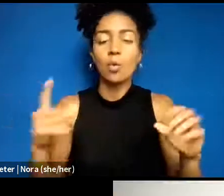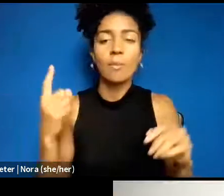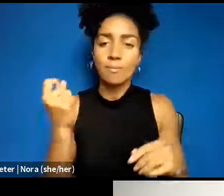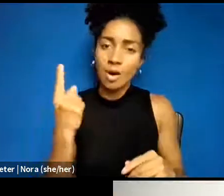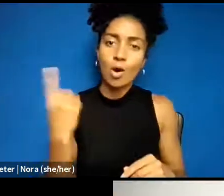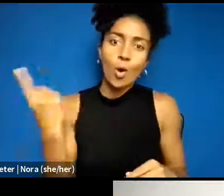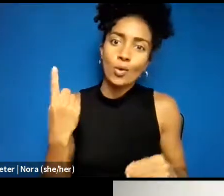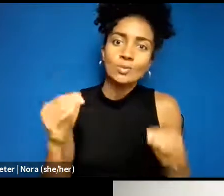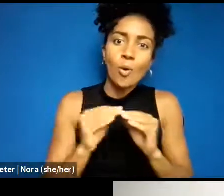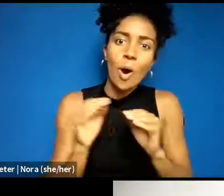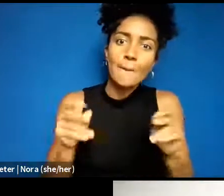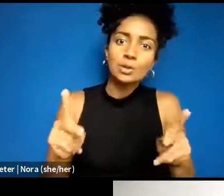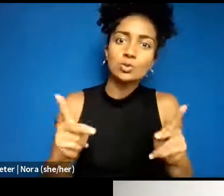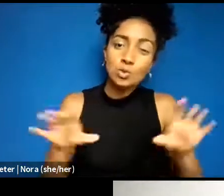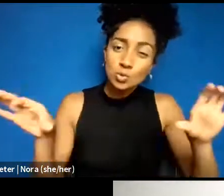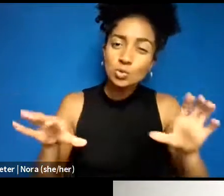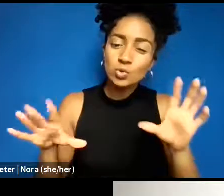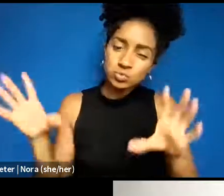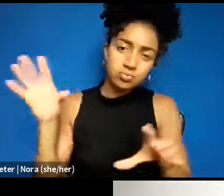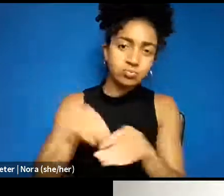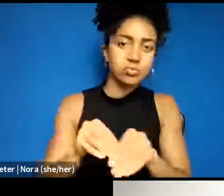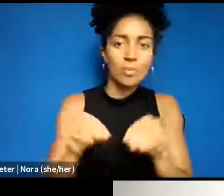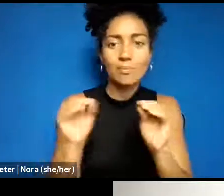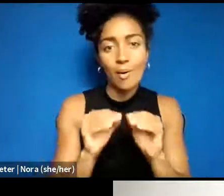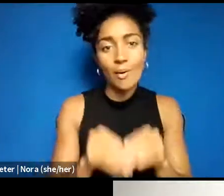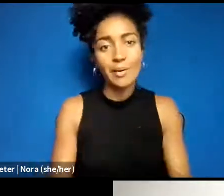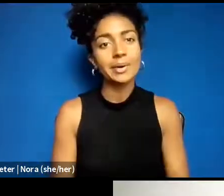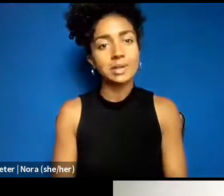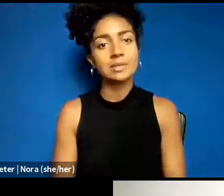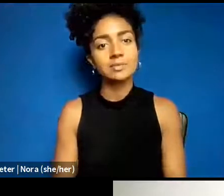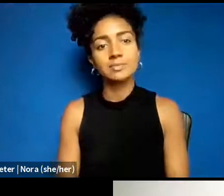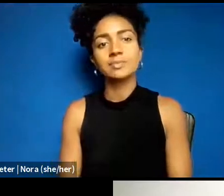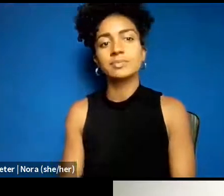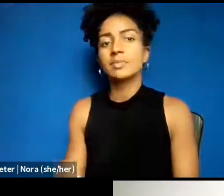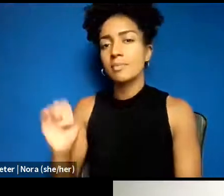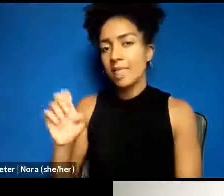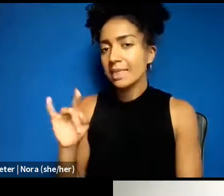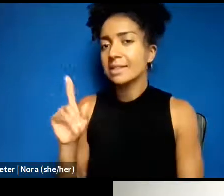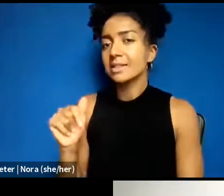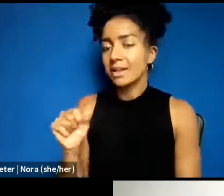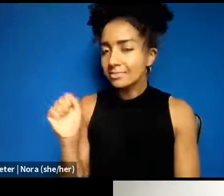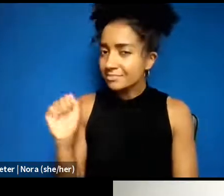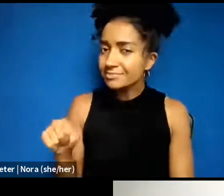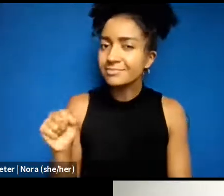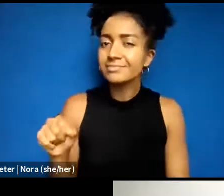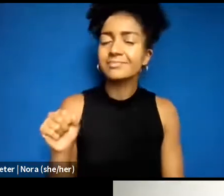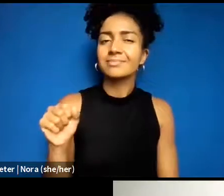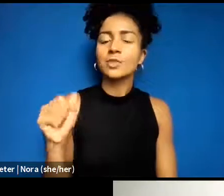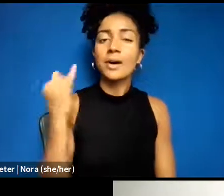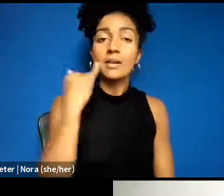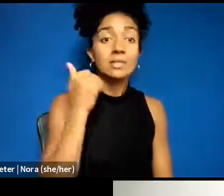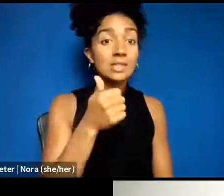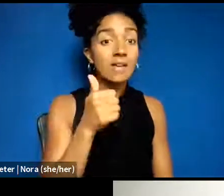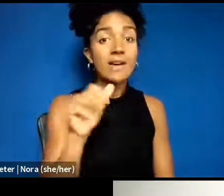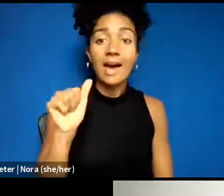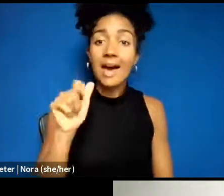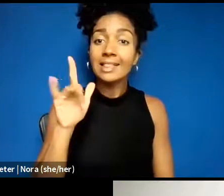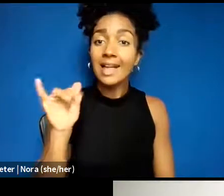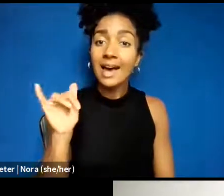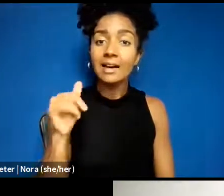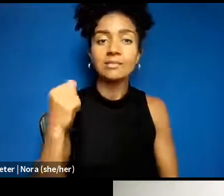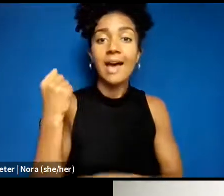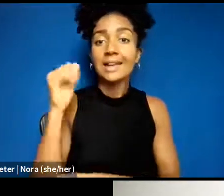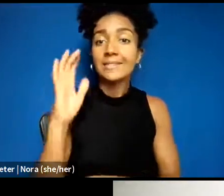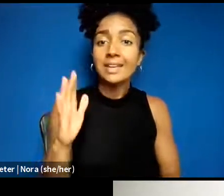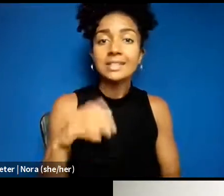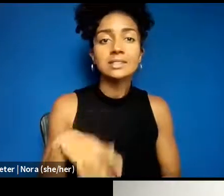Yeah. So if you're an ally or an advocate or an activist or DI practitioner, how do you